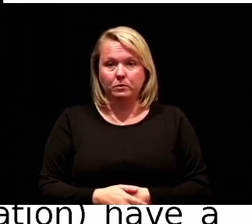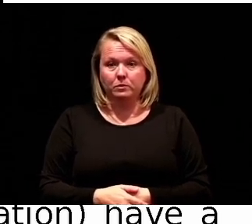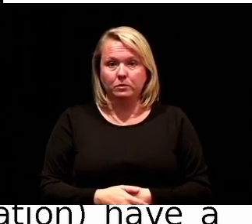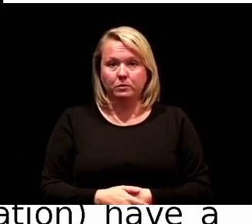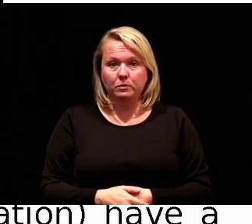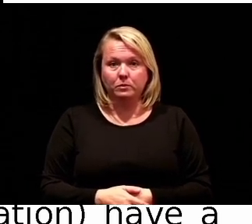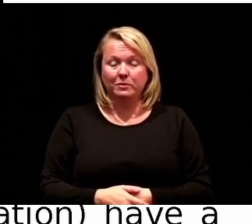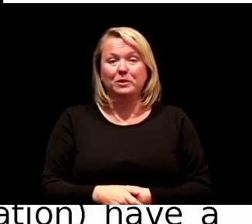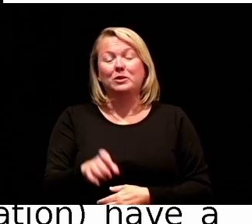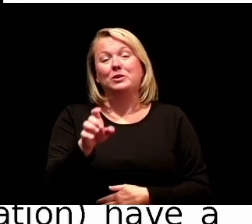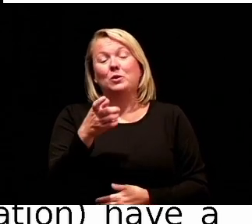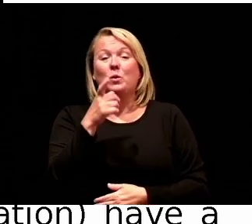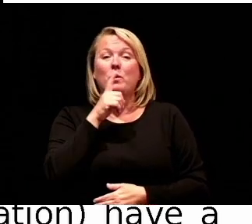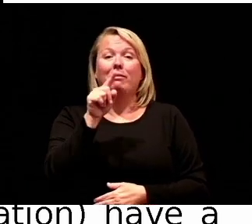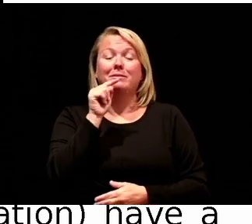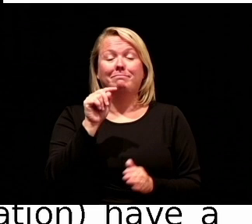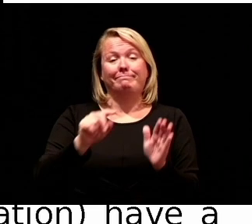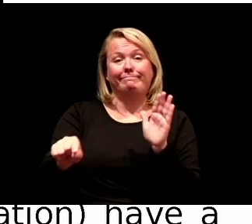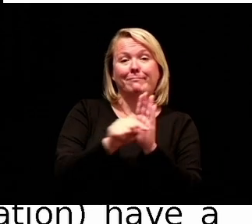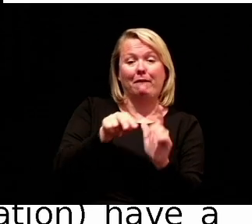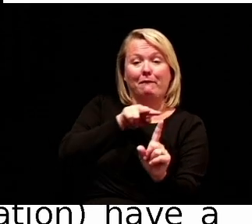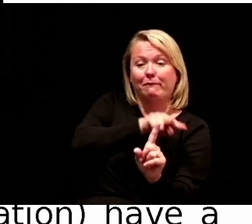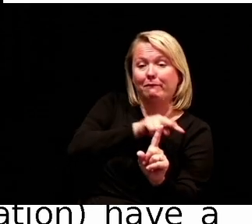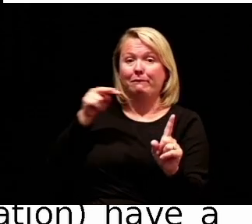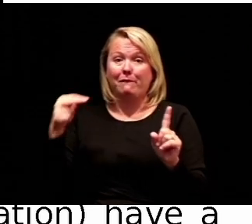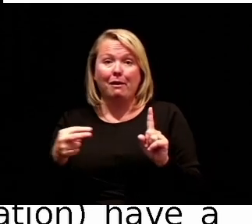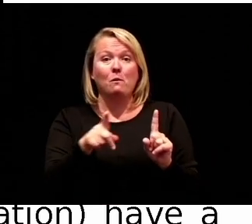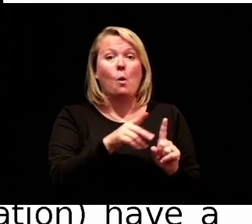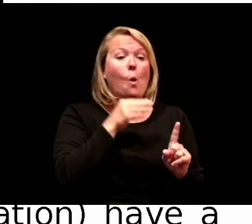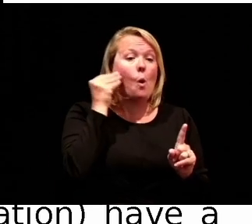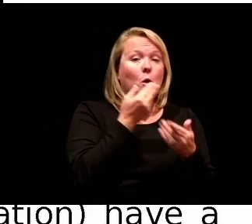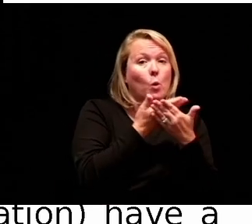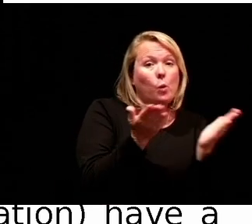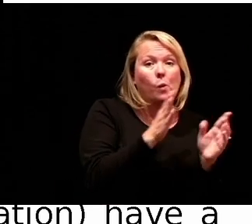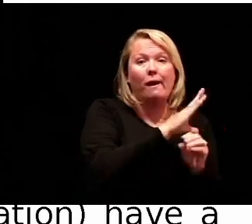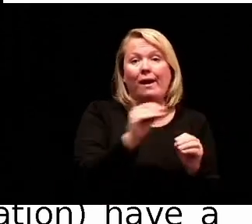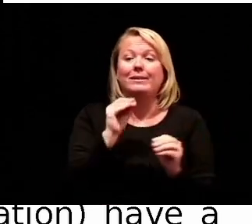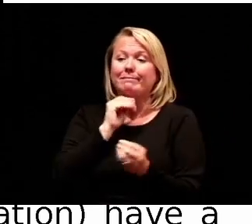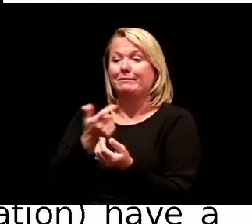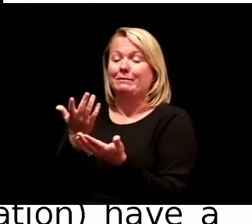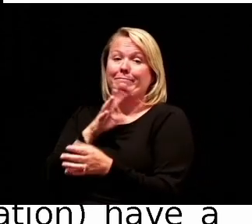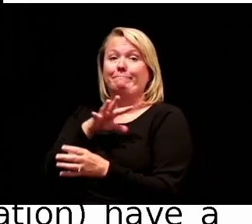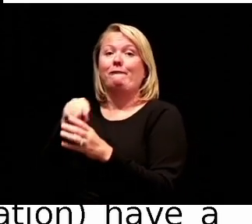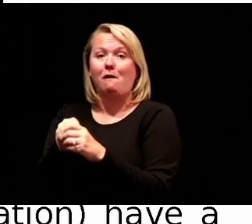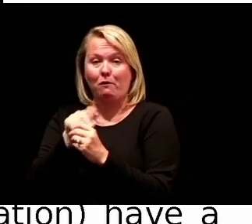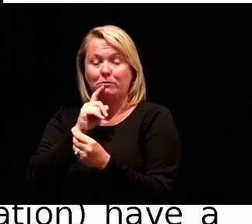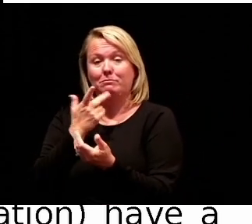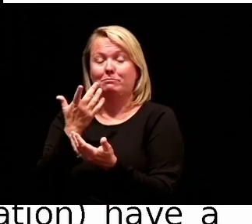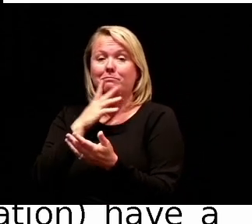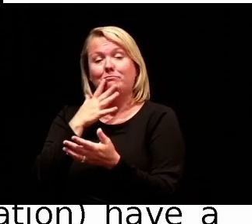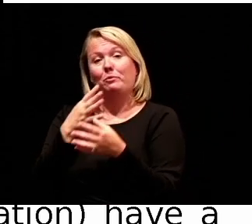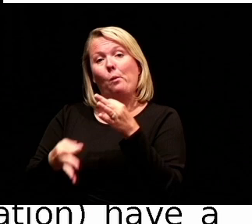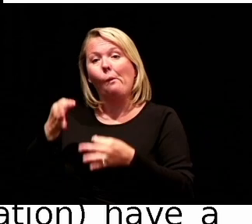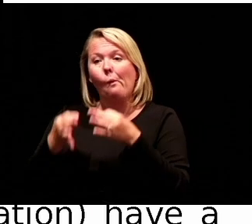are coming out to the society. And formerly incarcerated people are nearly 10 times more